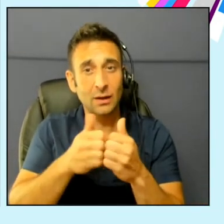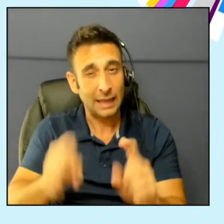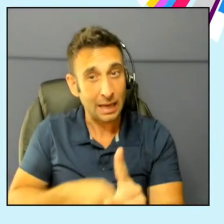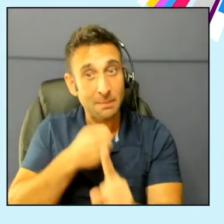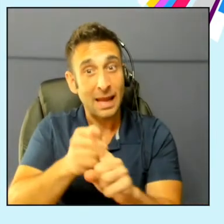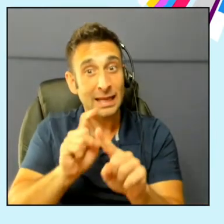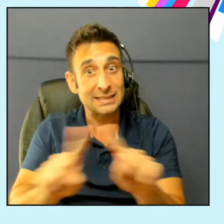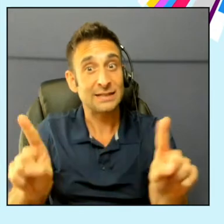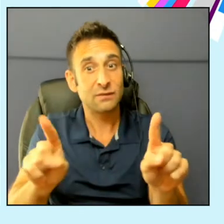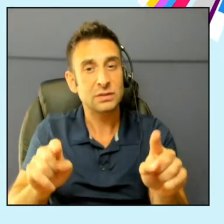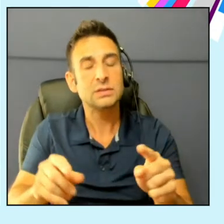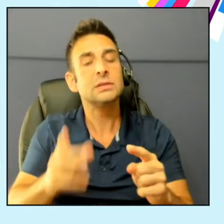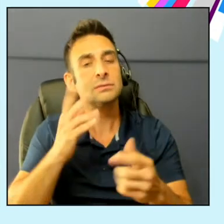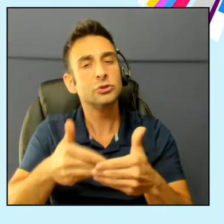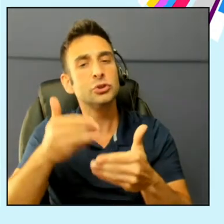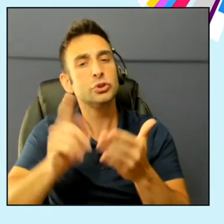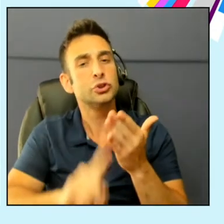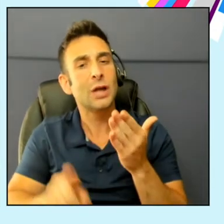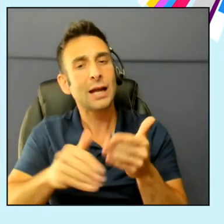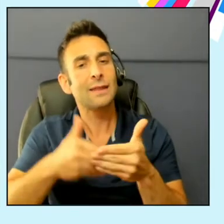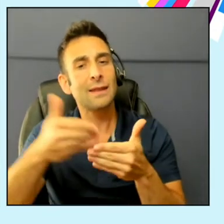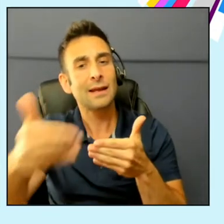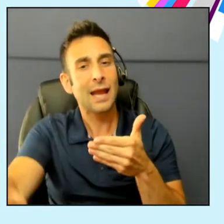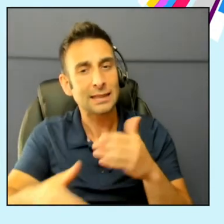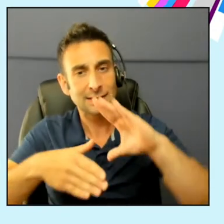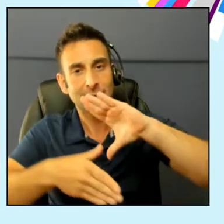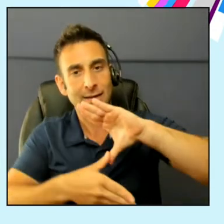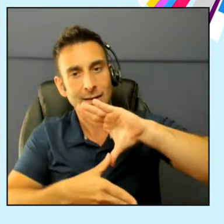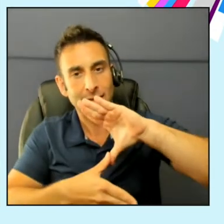to say. Latin America.